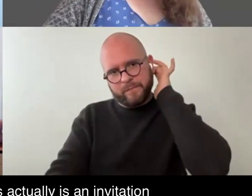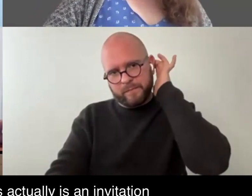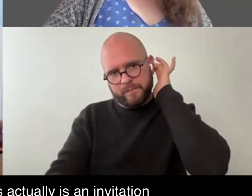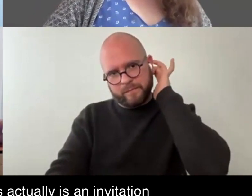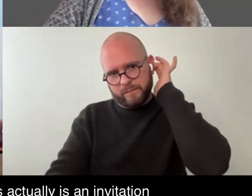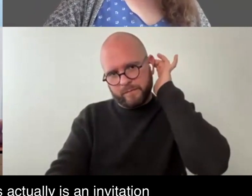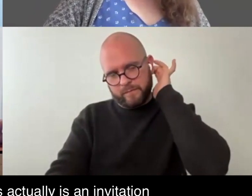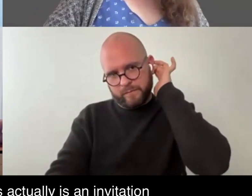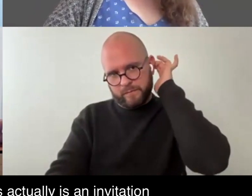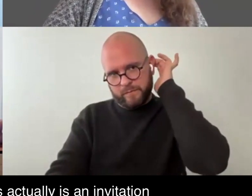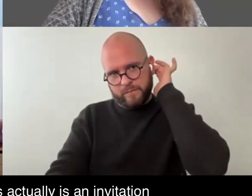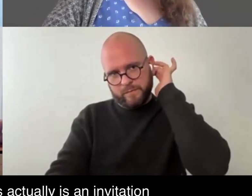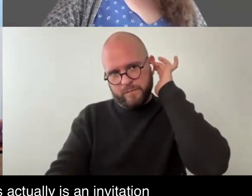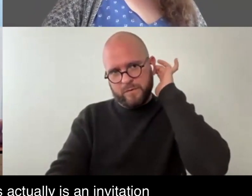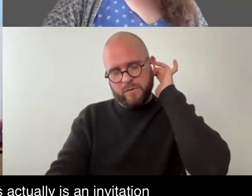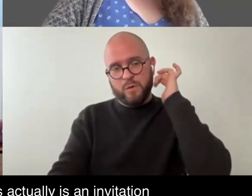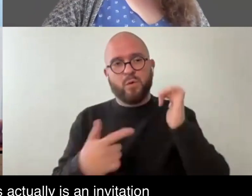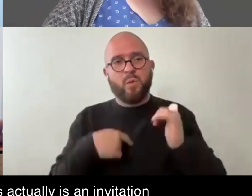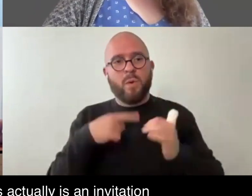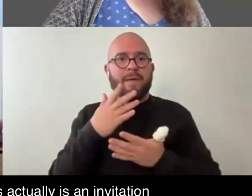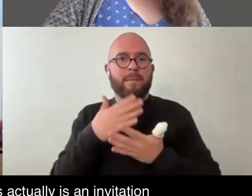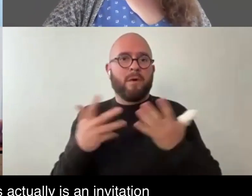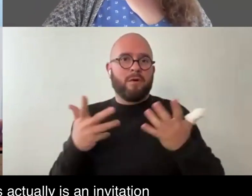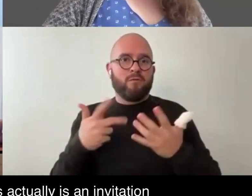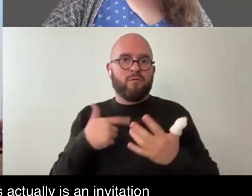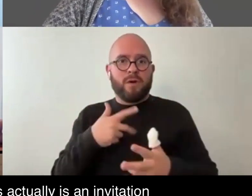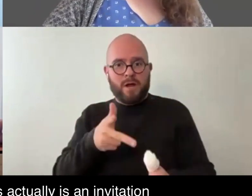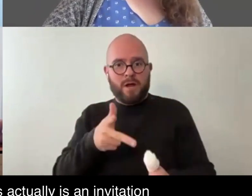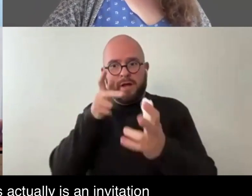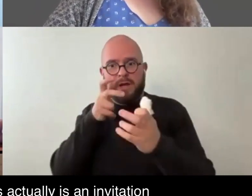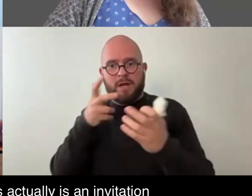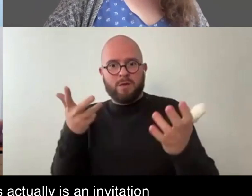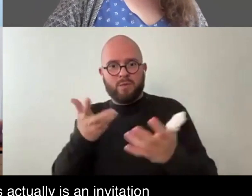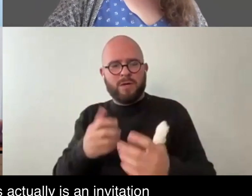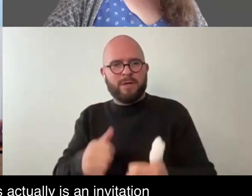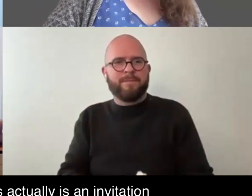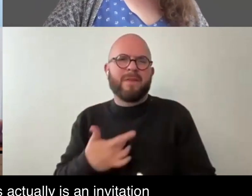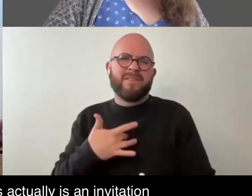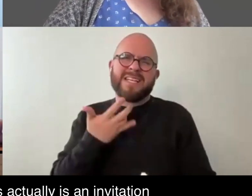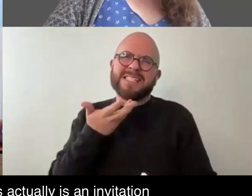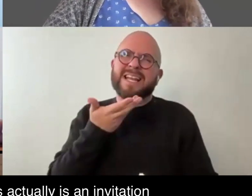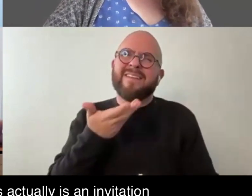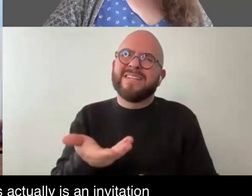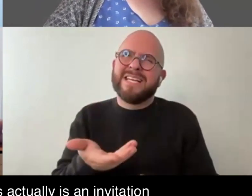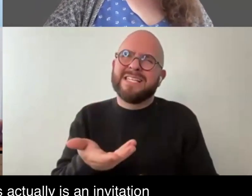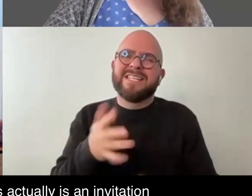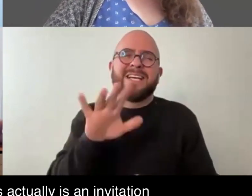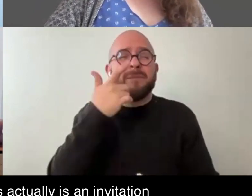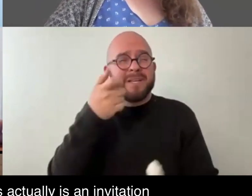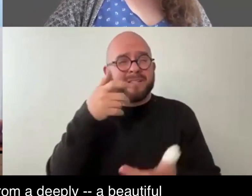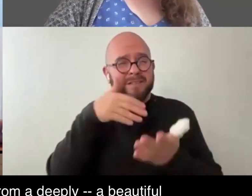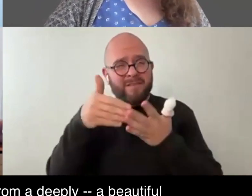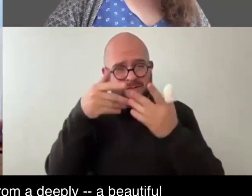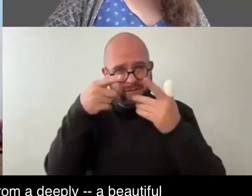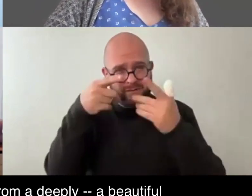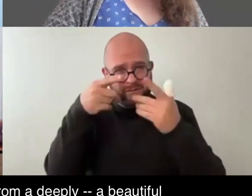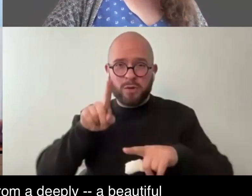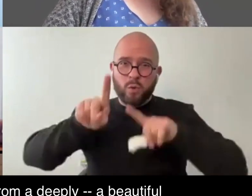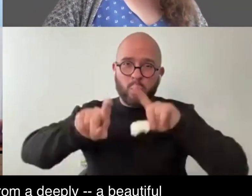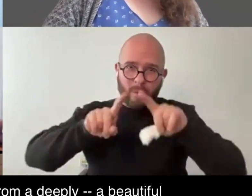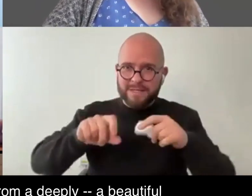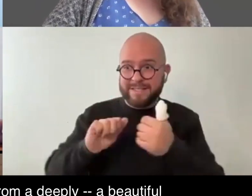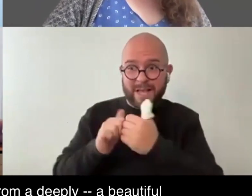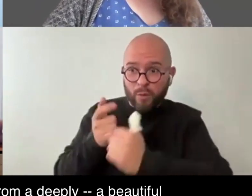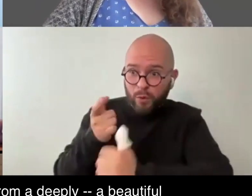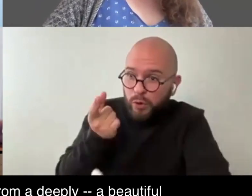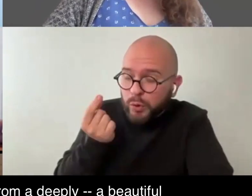from this actually is an invitation for, because so often these like inquiries, how are you doing, right,